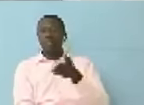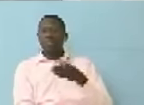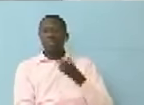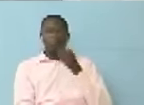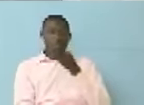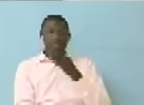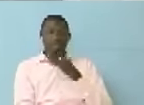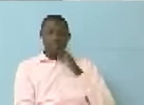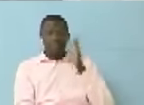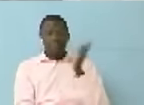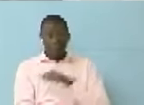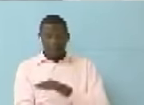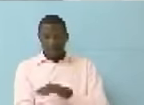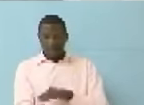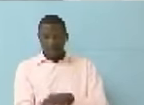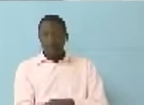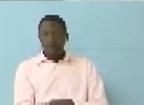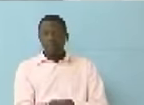Andu ko mufani yaldi.